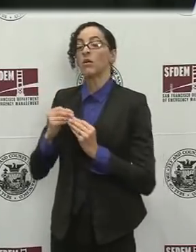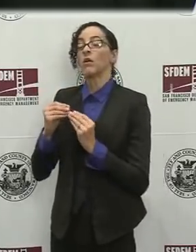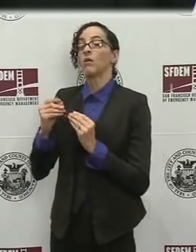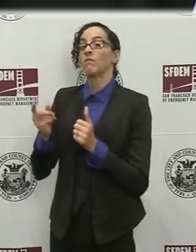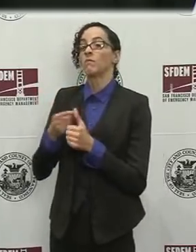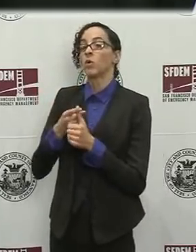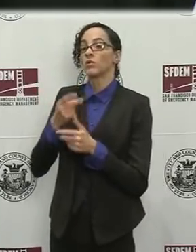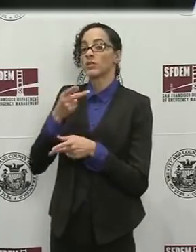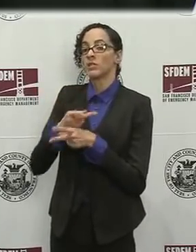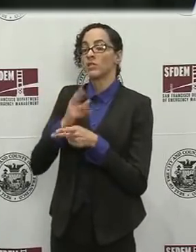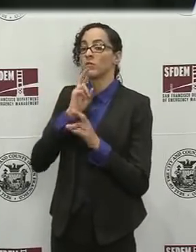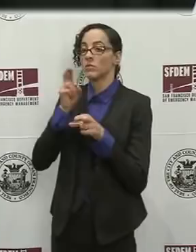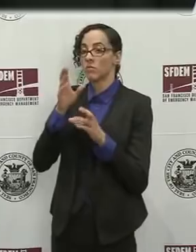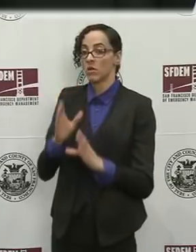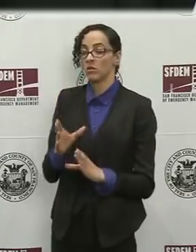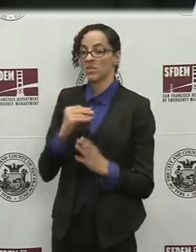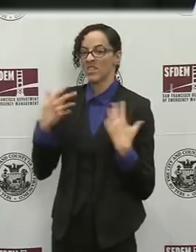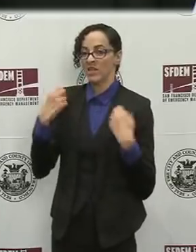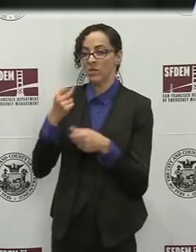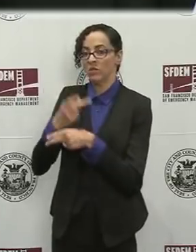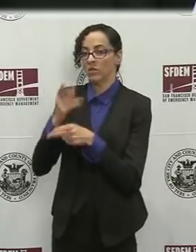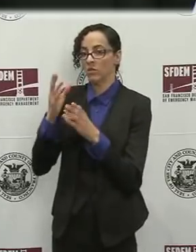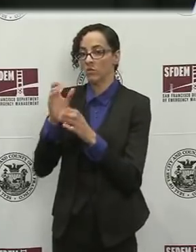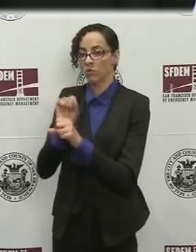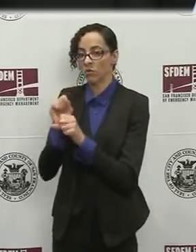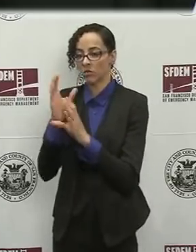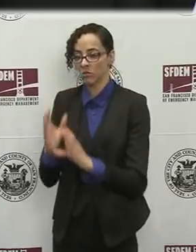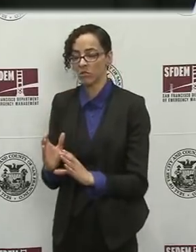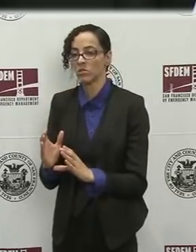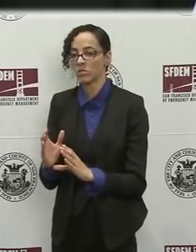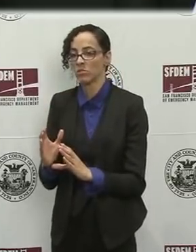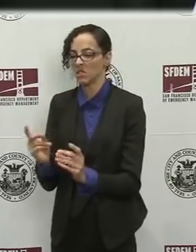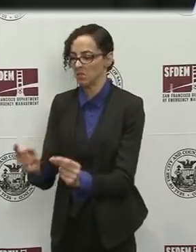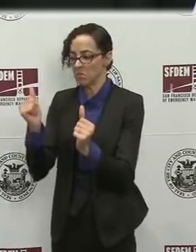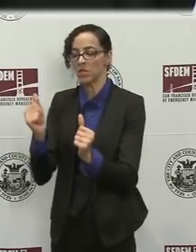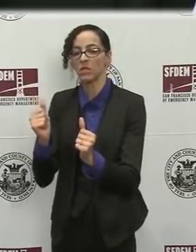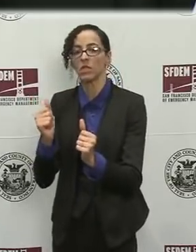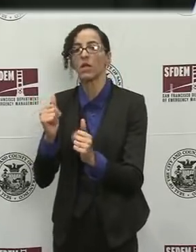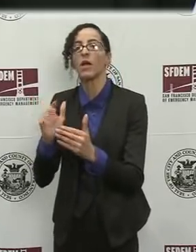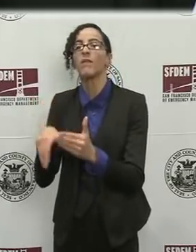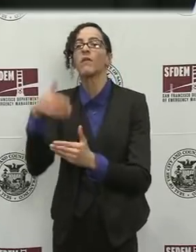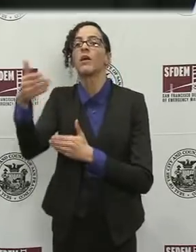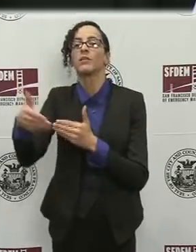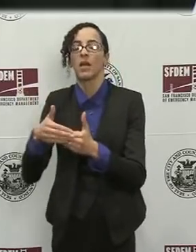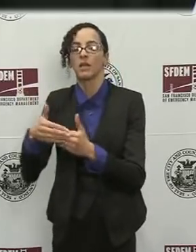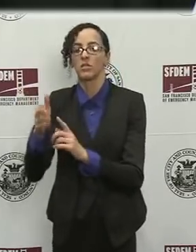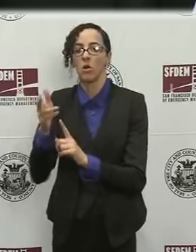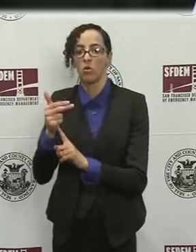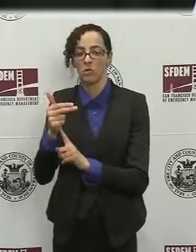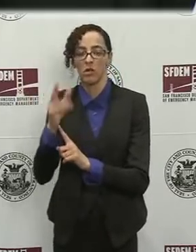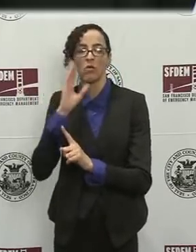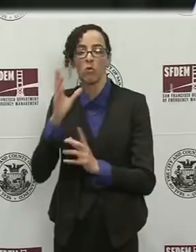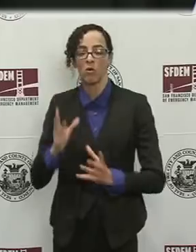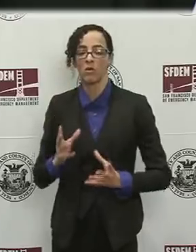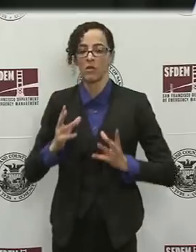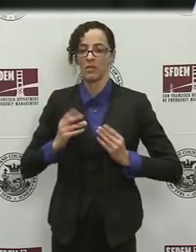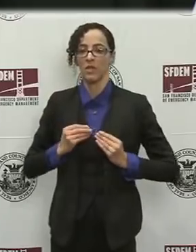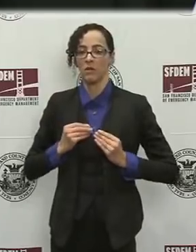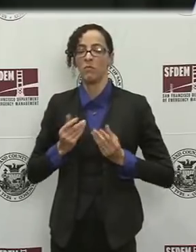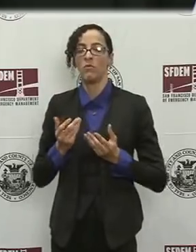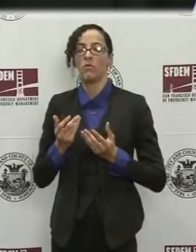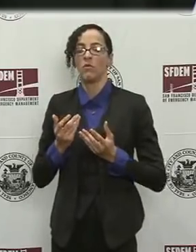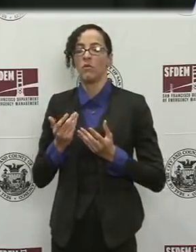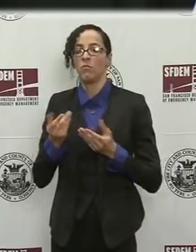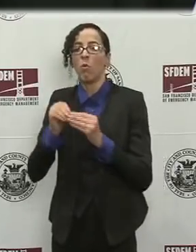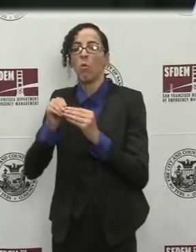up 150 of their rooms, of which 30 were occupied over the weekend by the first group of health responders